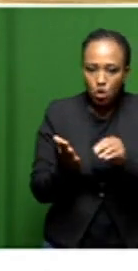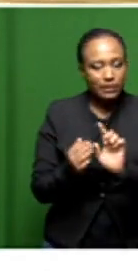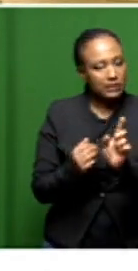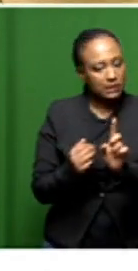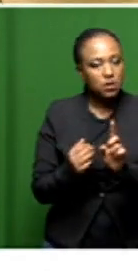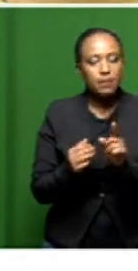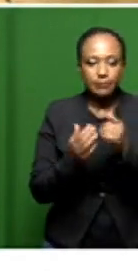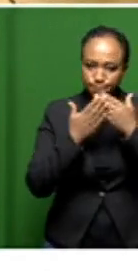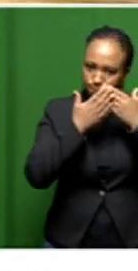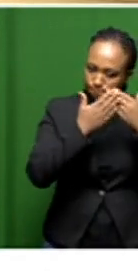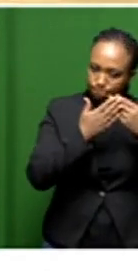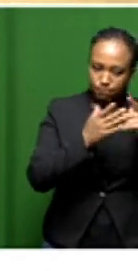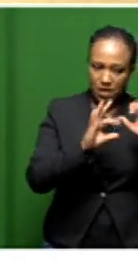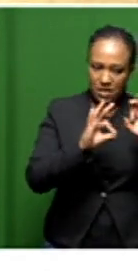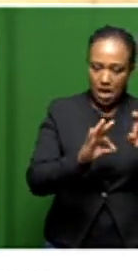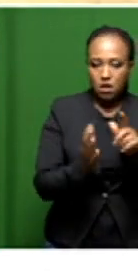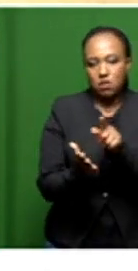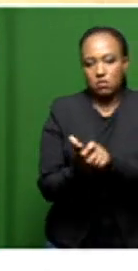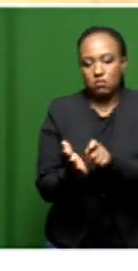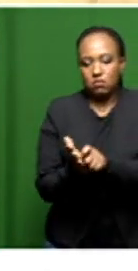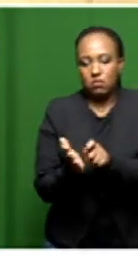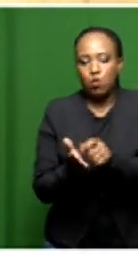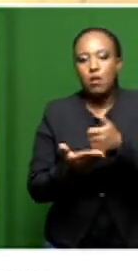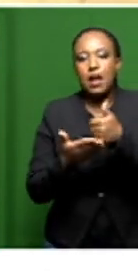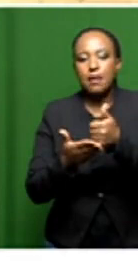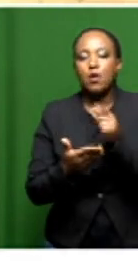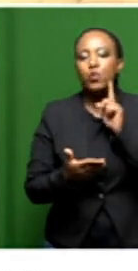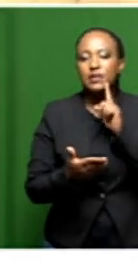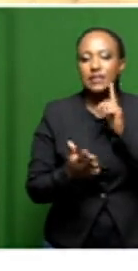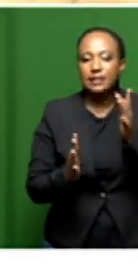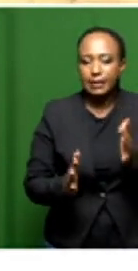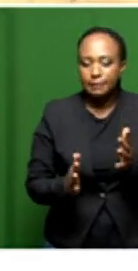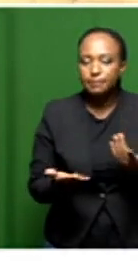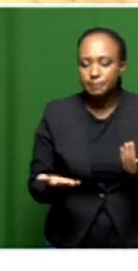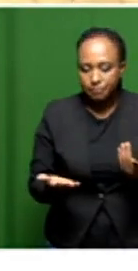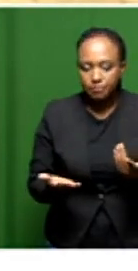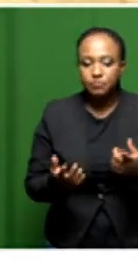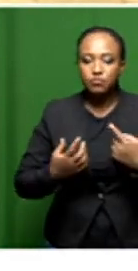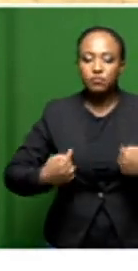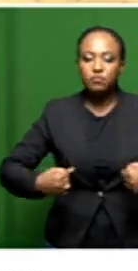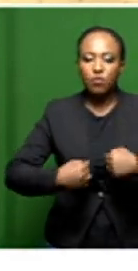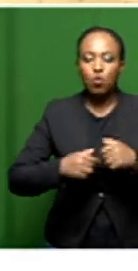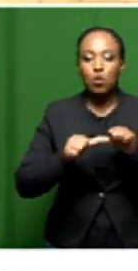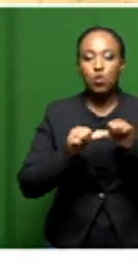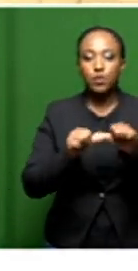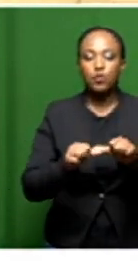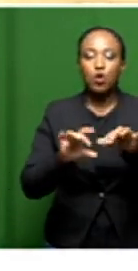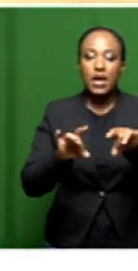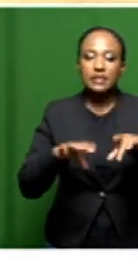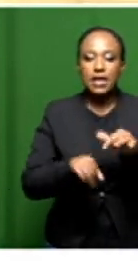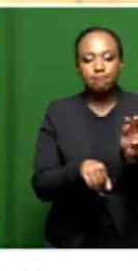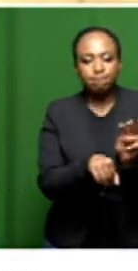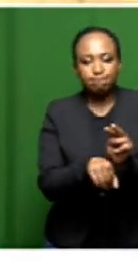all the papers, being assisted by the educators themselves. We'll continue to monitor the exams until the last